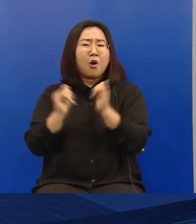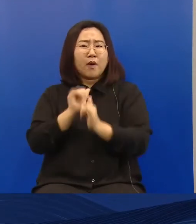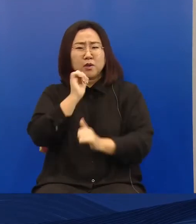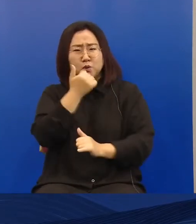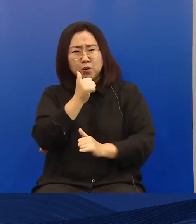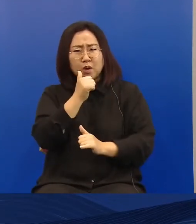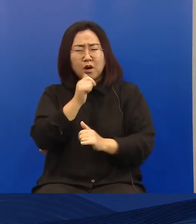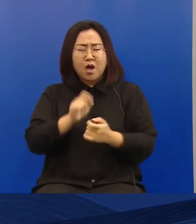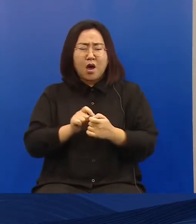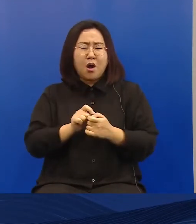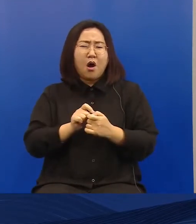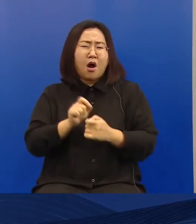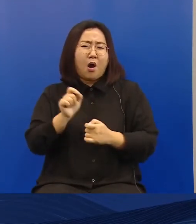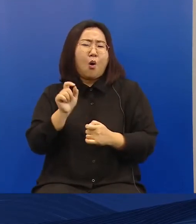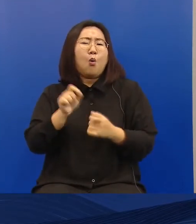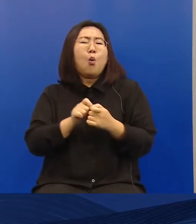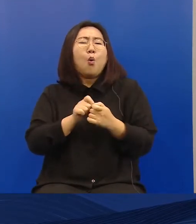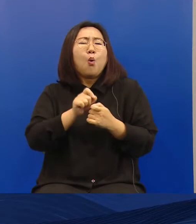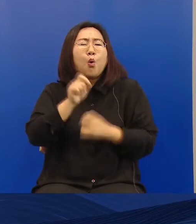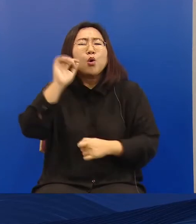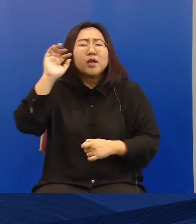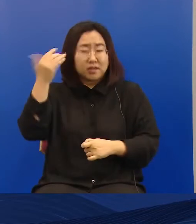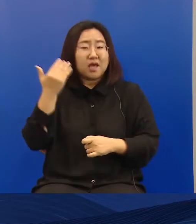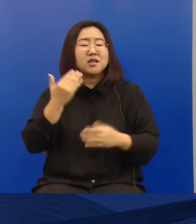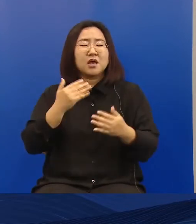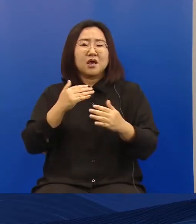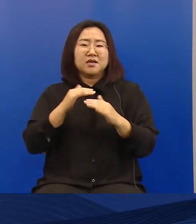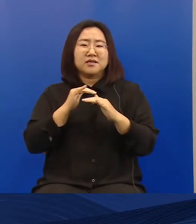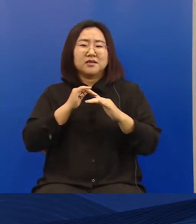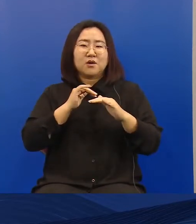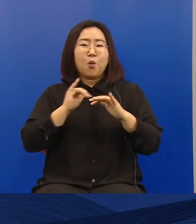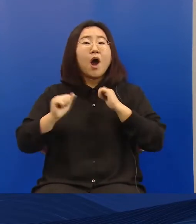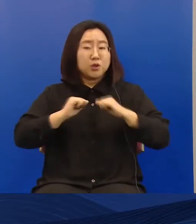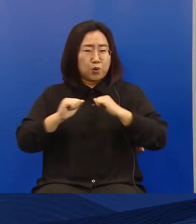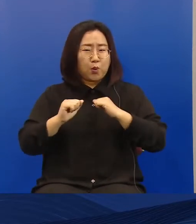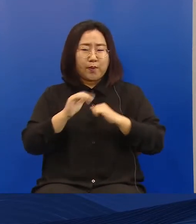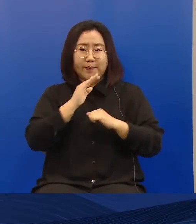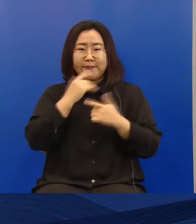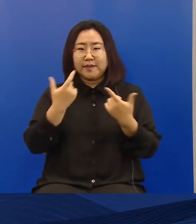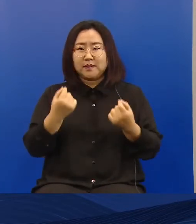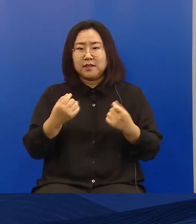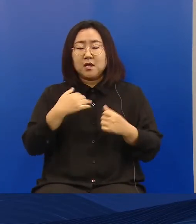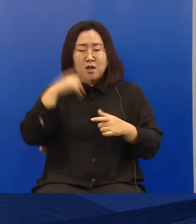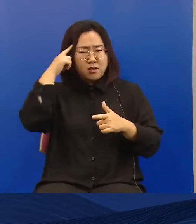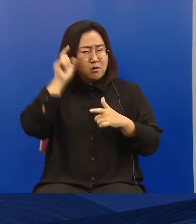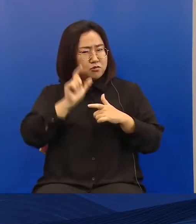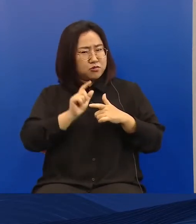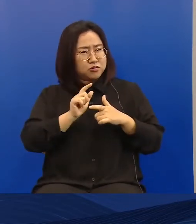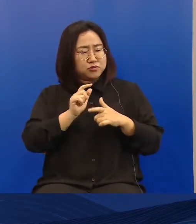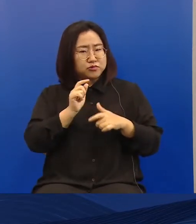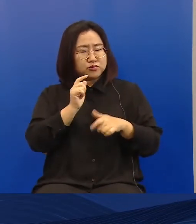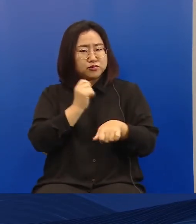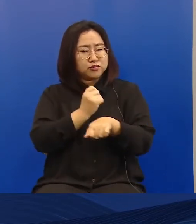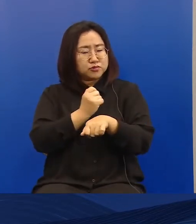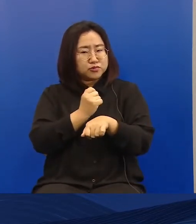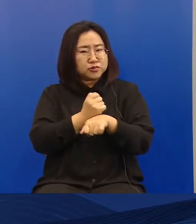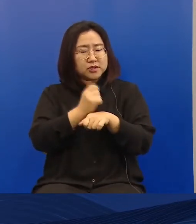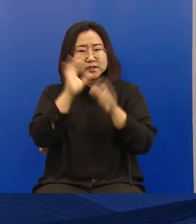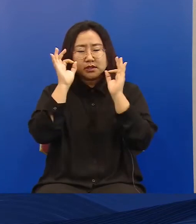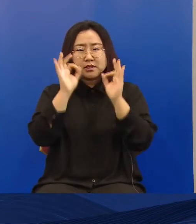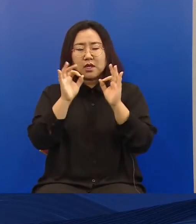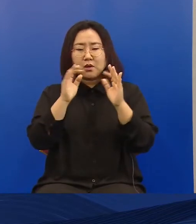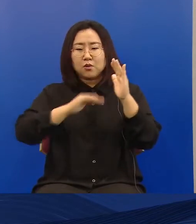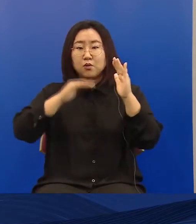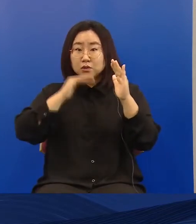oldest human activities. And in terms of our research foundation, we have more than 50 years of research